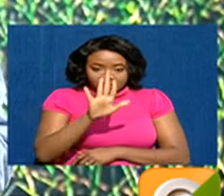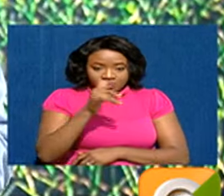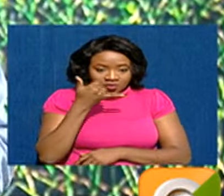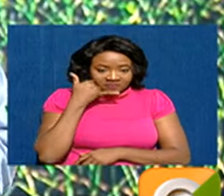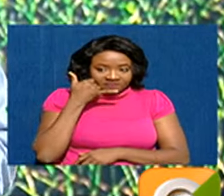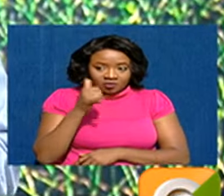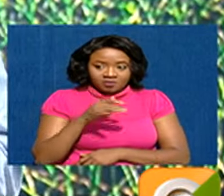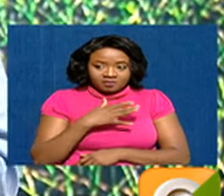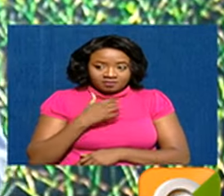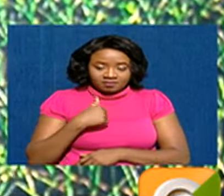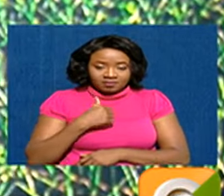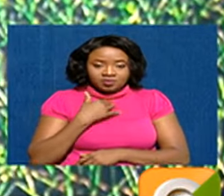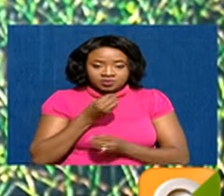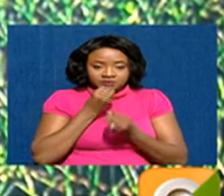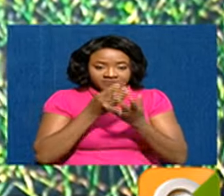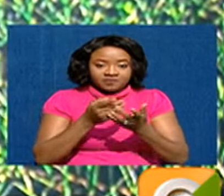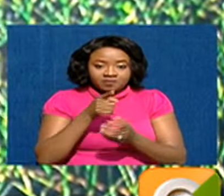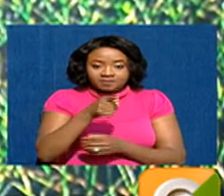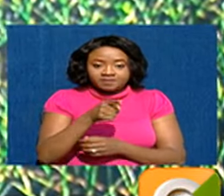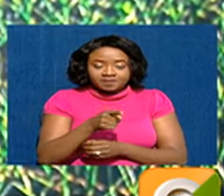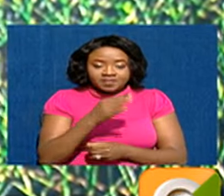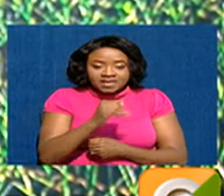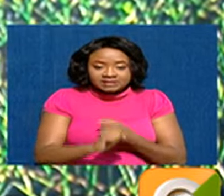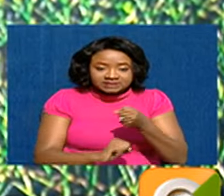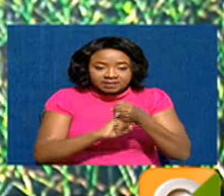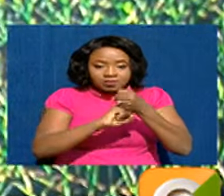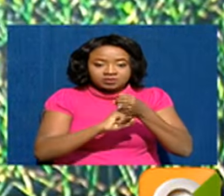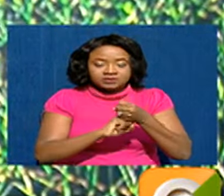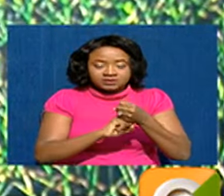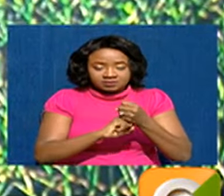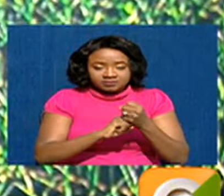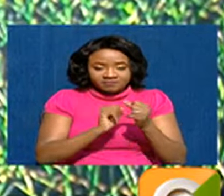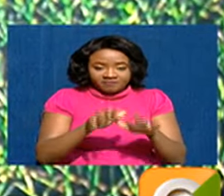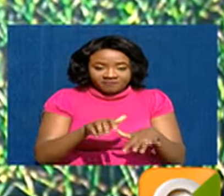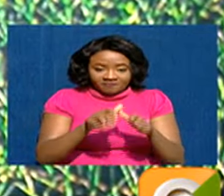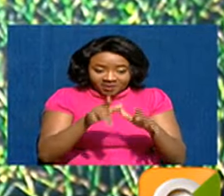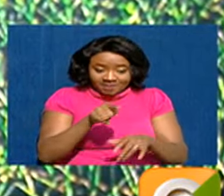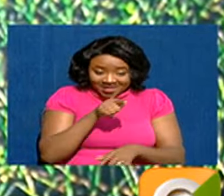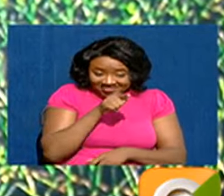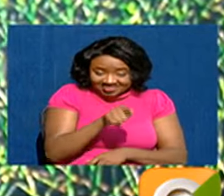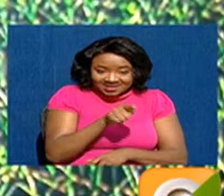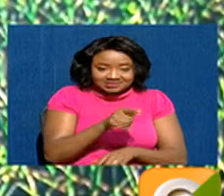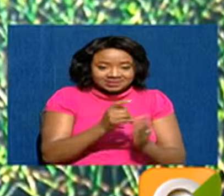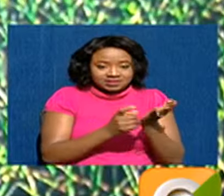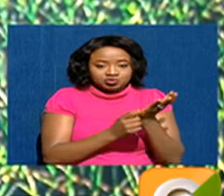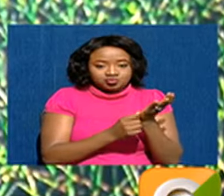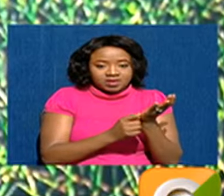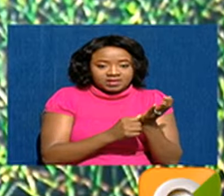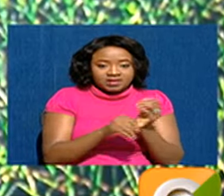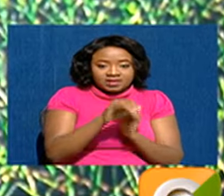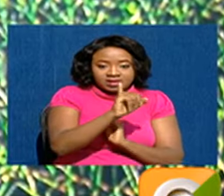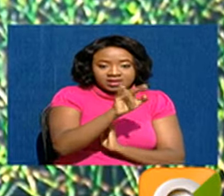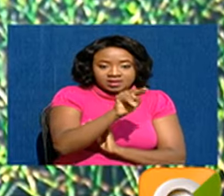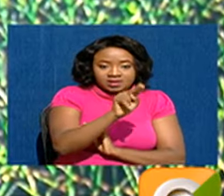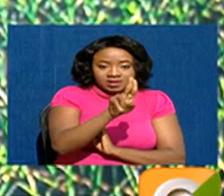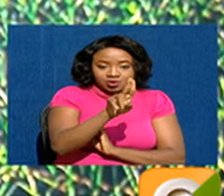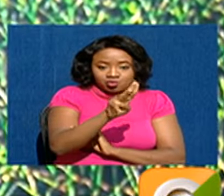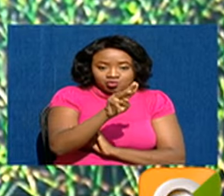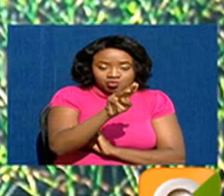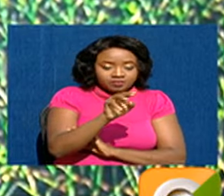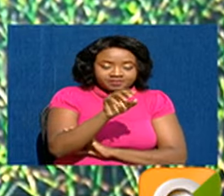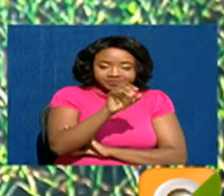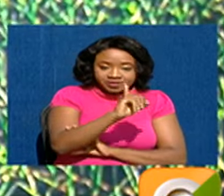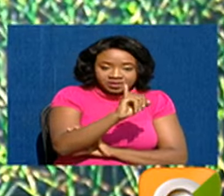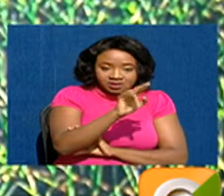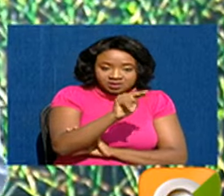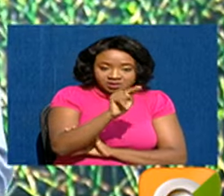to go right into it. It's called Inua Mkulima. It's the brainchild of Governor Irungu Kang'ata. And I tell you, this thing is